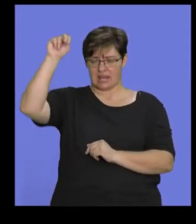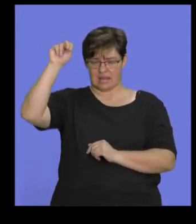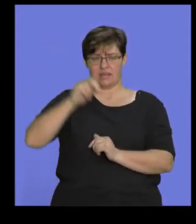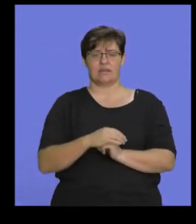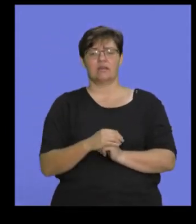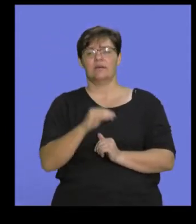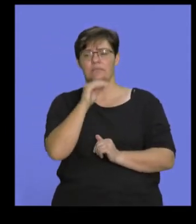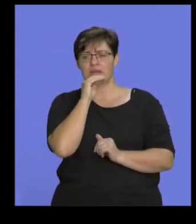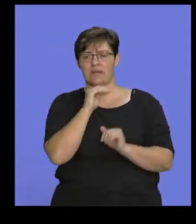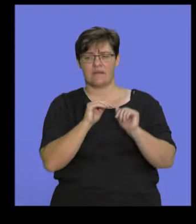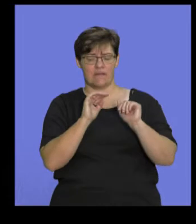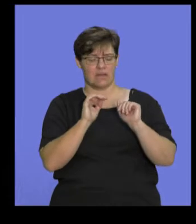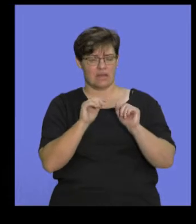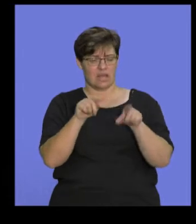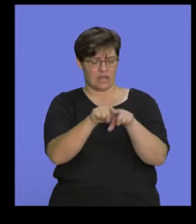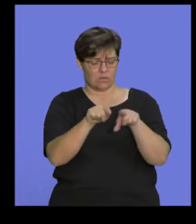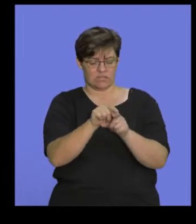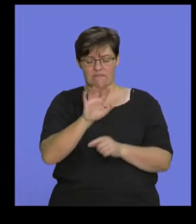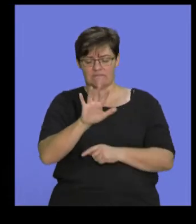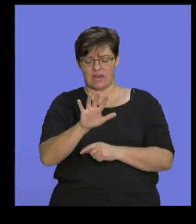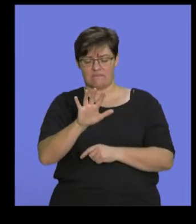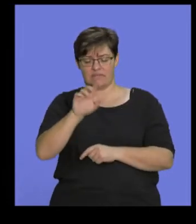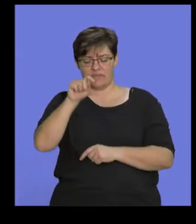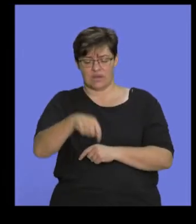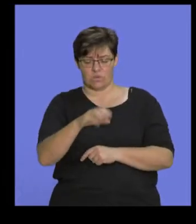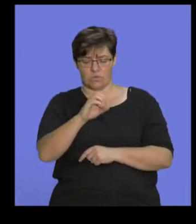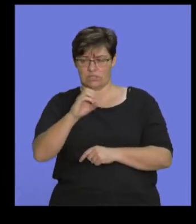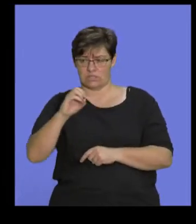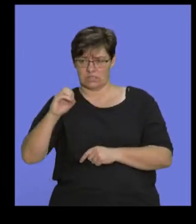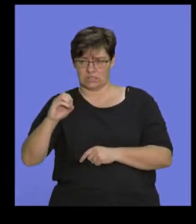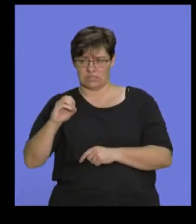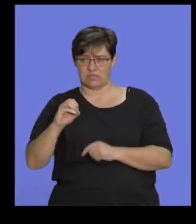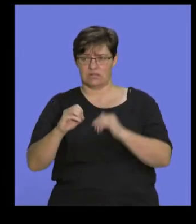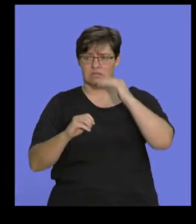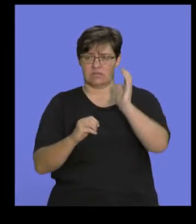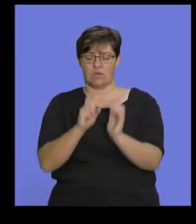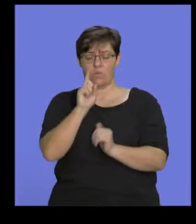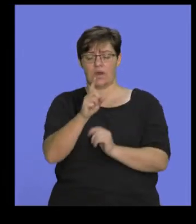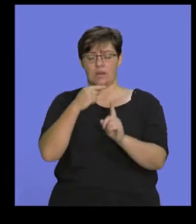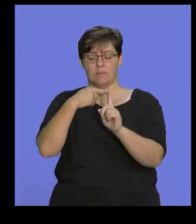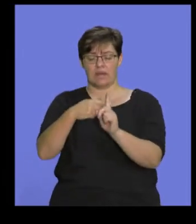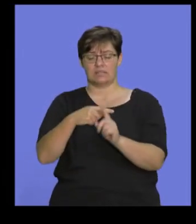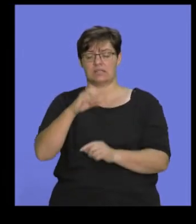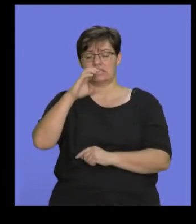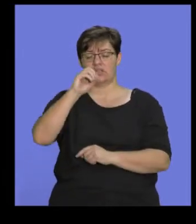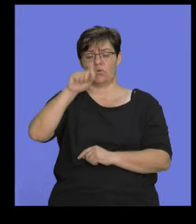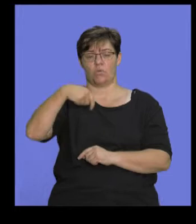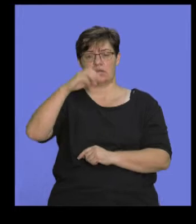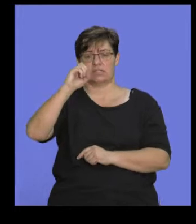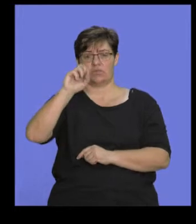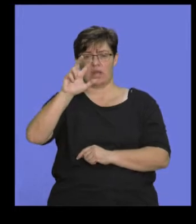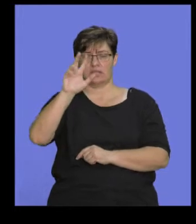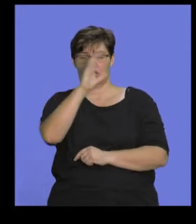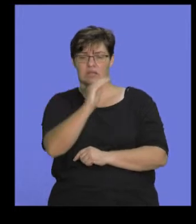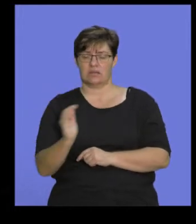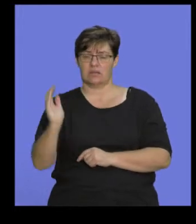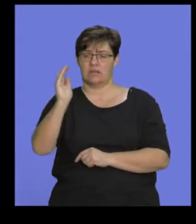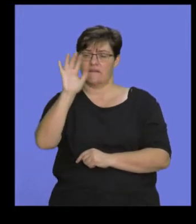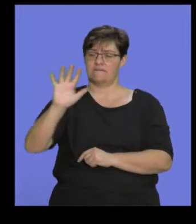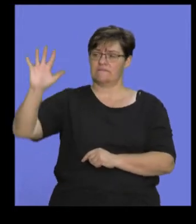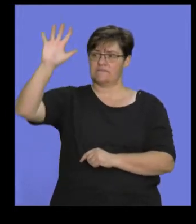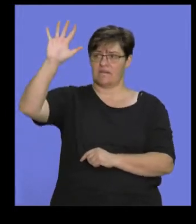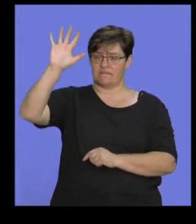the 5,000 there into 1 plus 0.08 to the